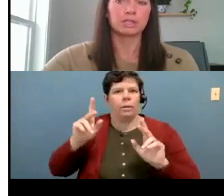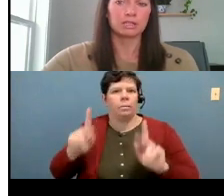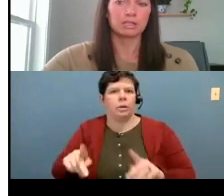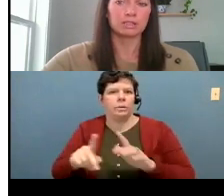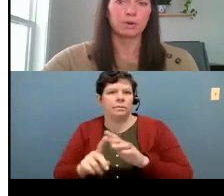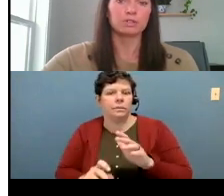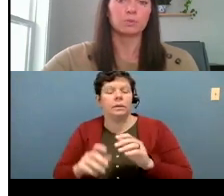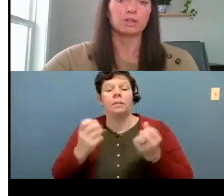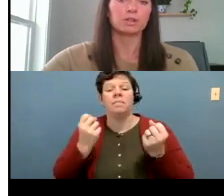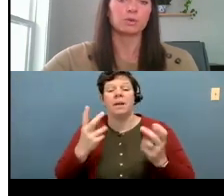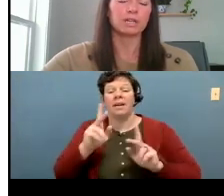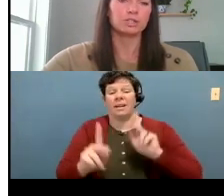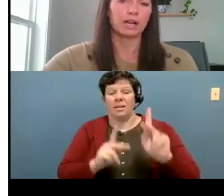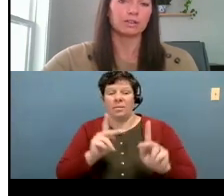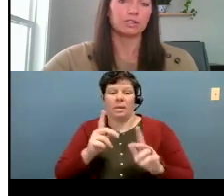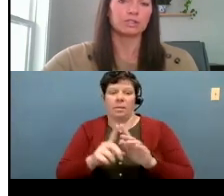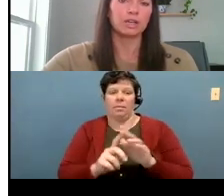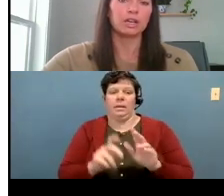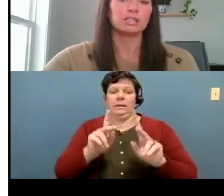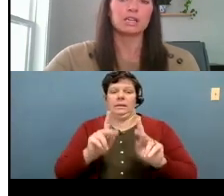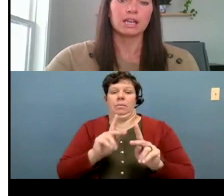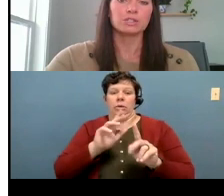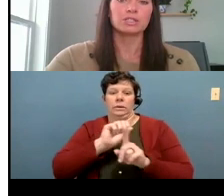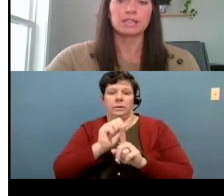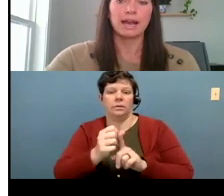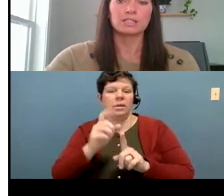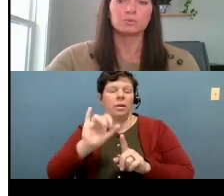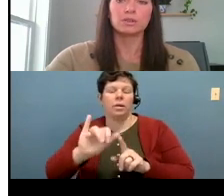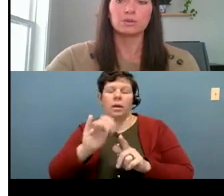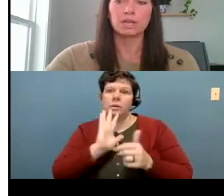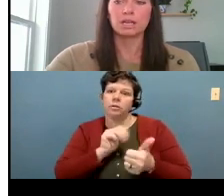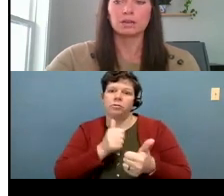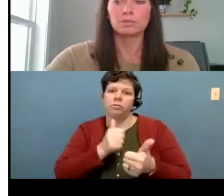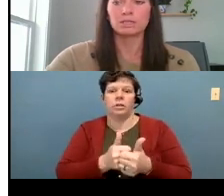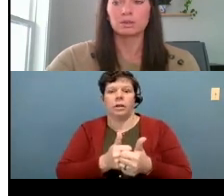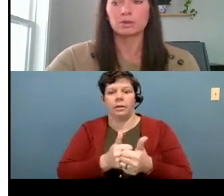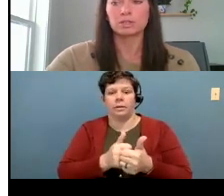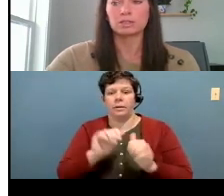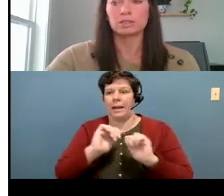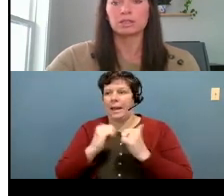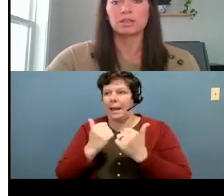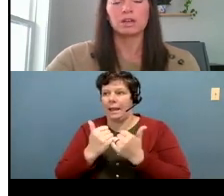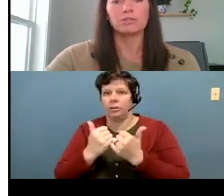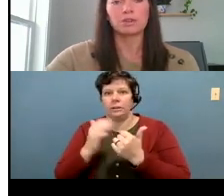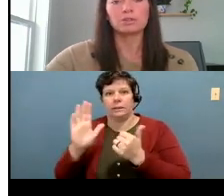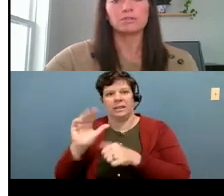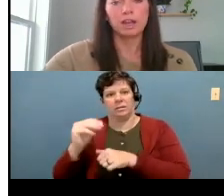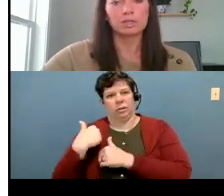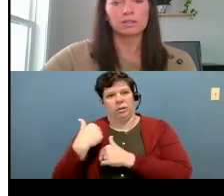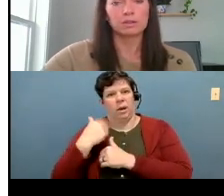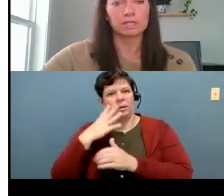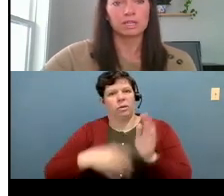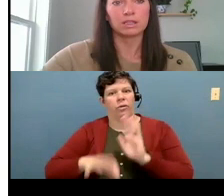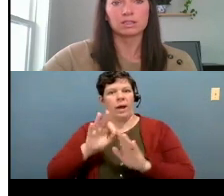person cases poses one of the greatest challenges to the agency's tasked with locating missing persons. And for those